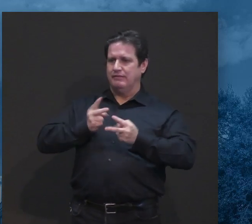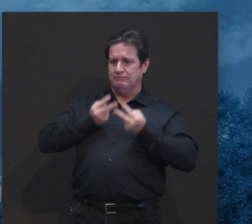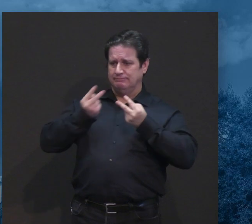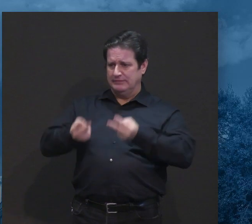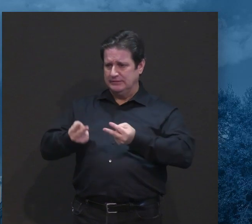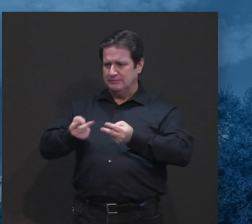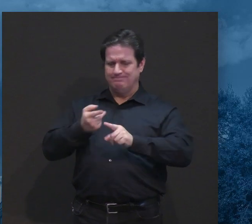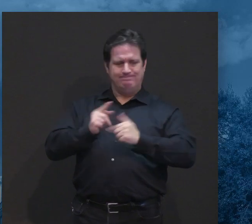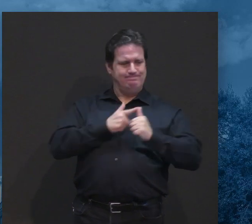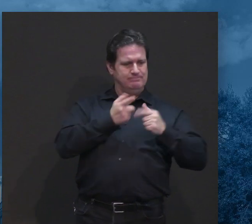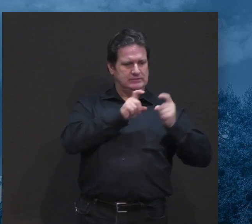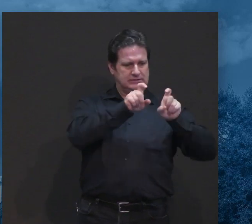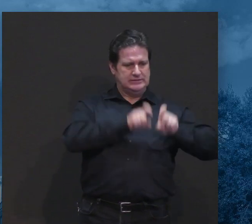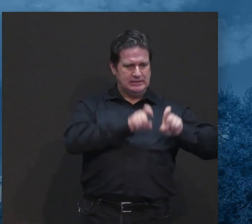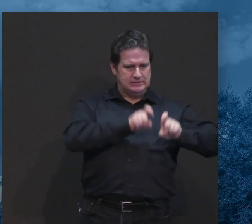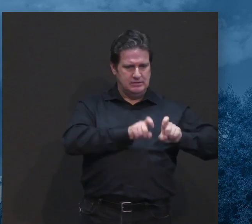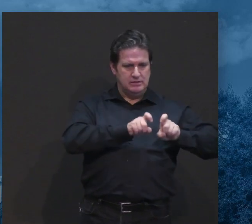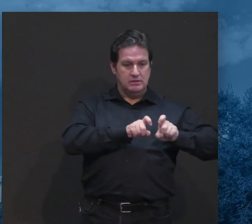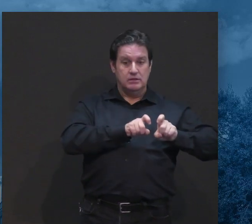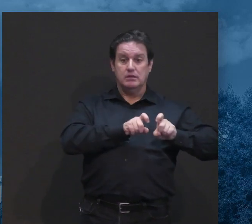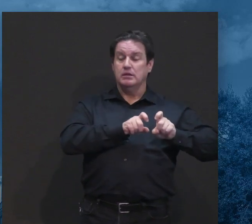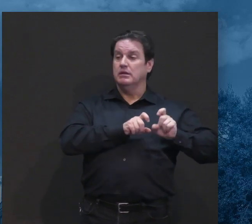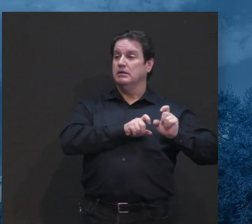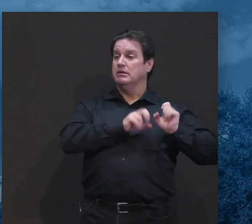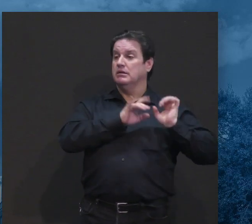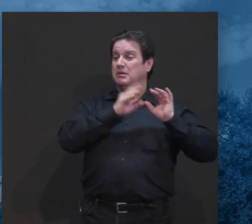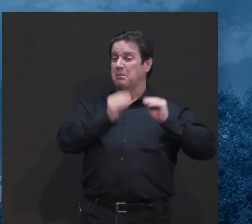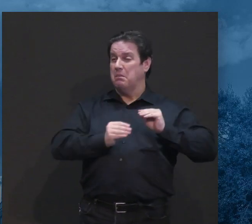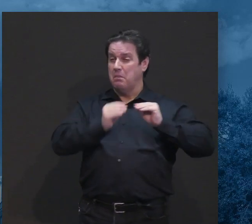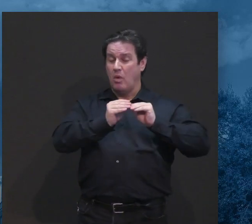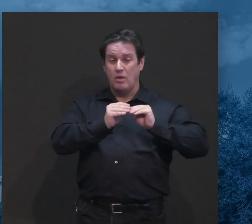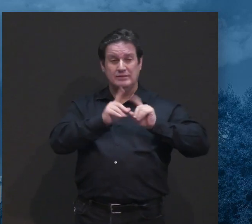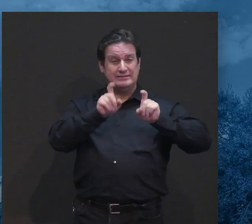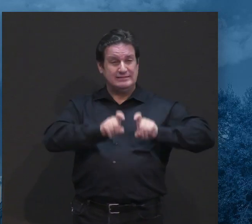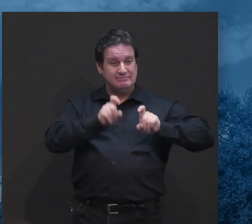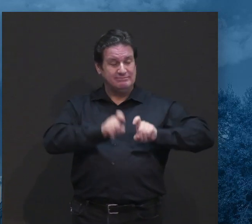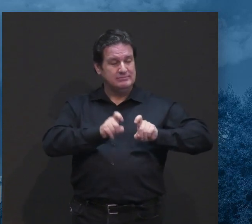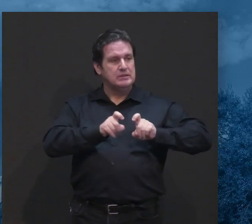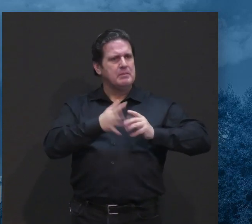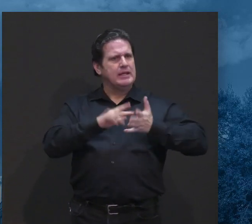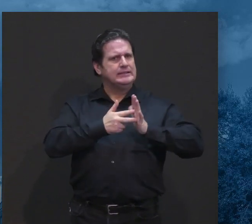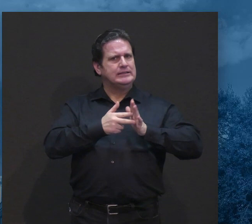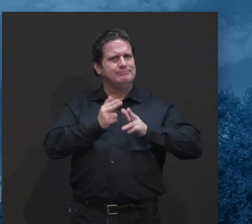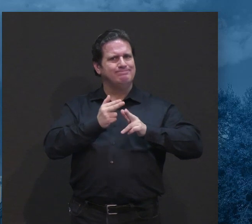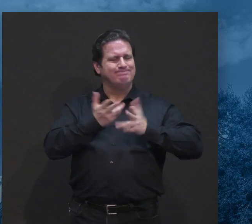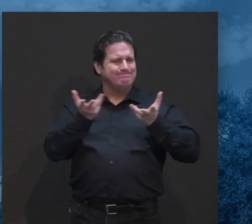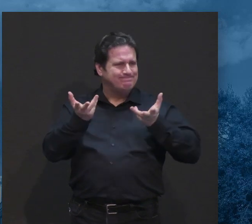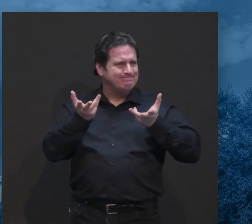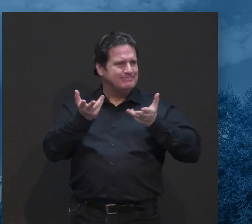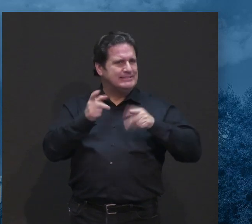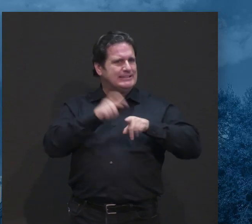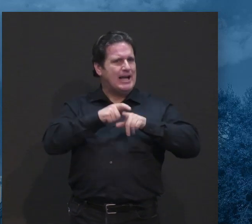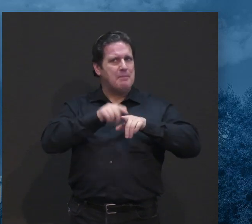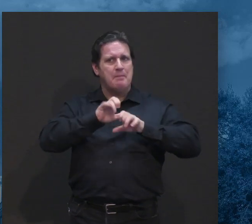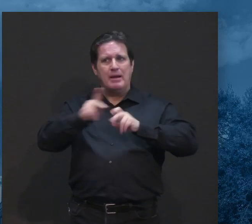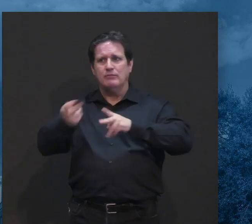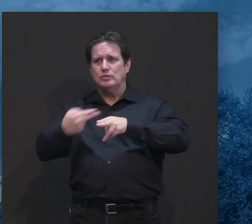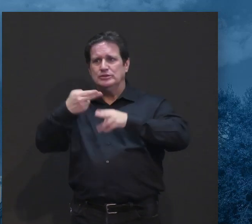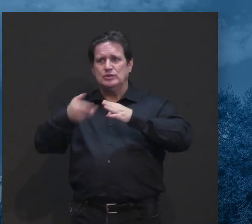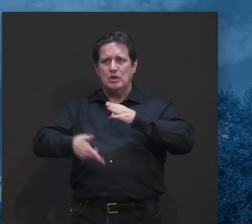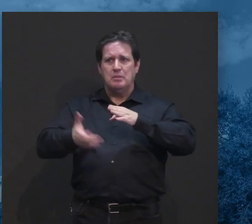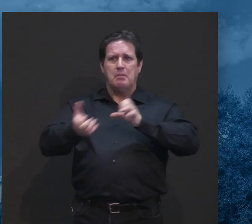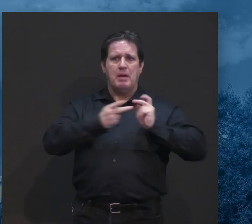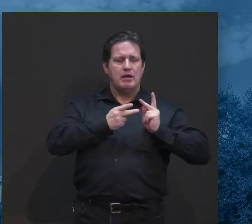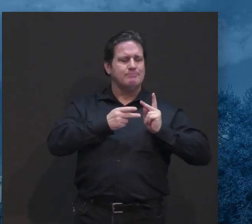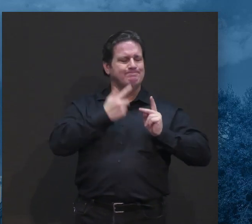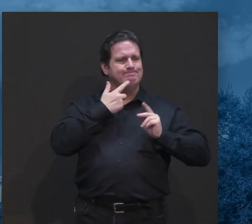the influx of tests affect the time it takes to receive results? Short answer is yes. So, when we doubled